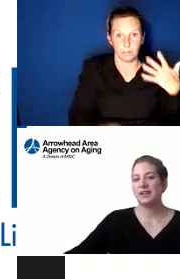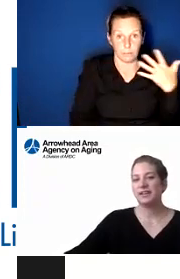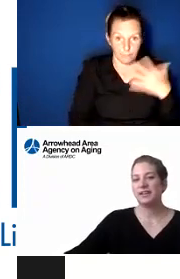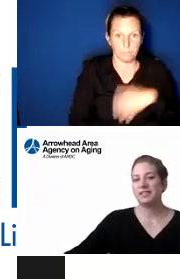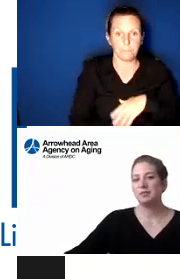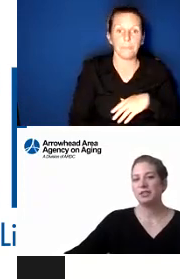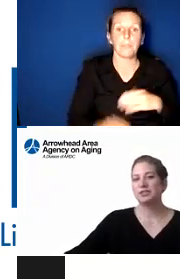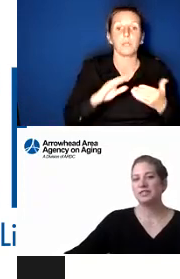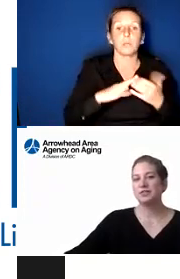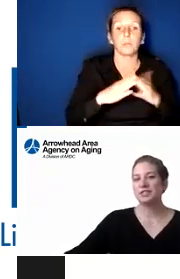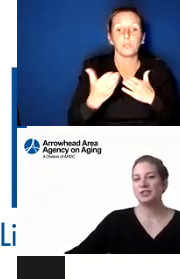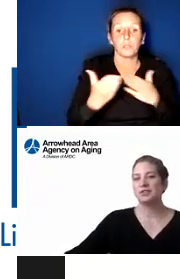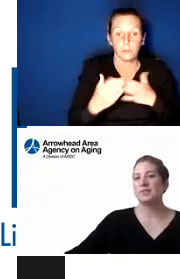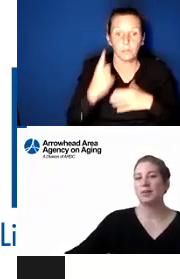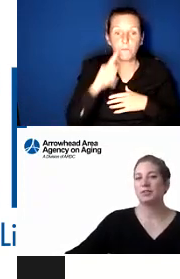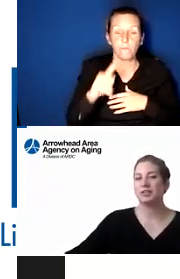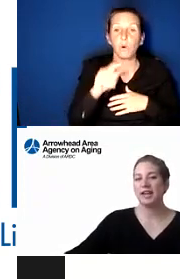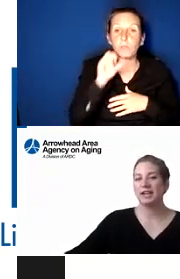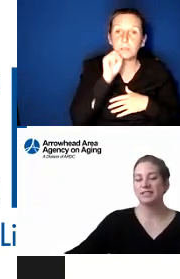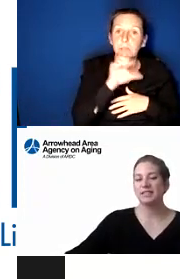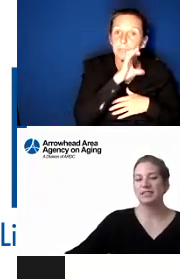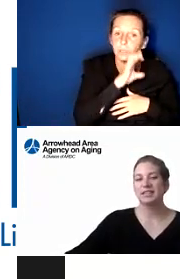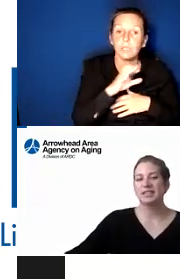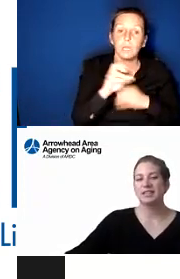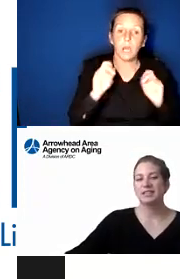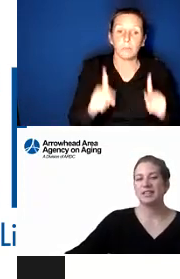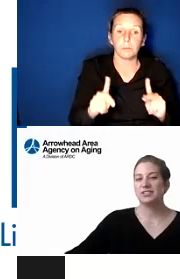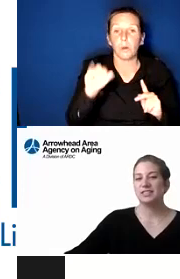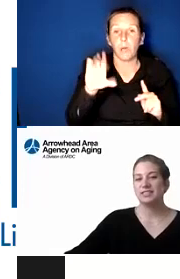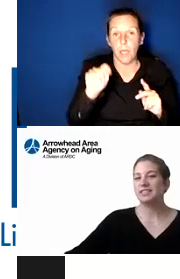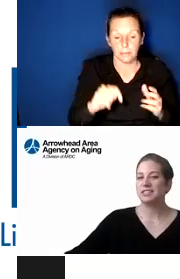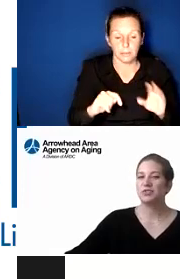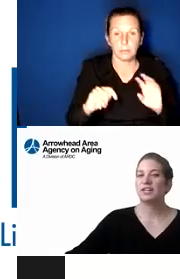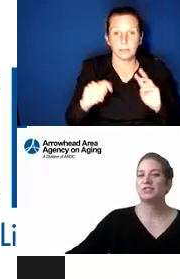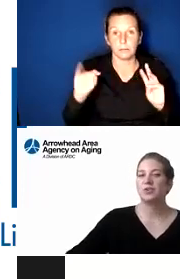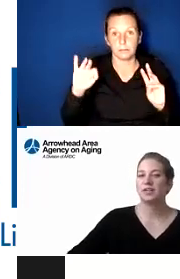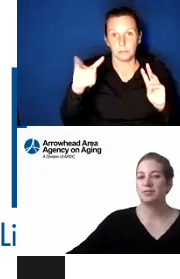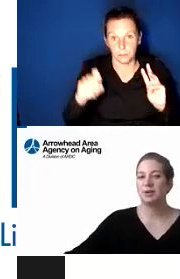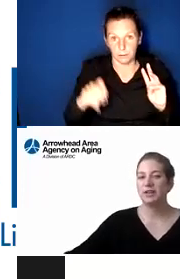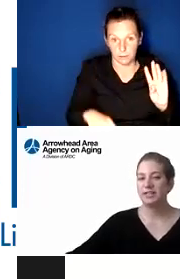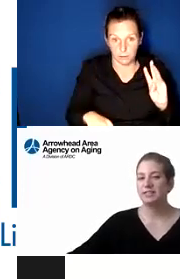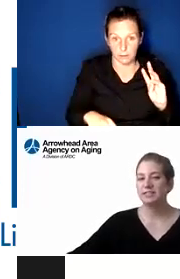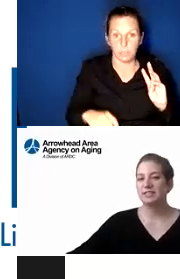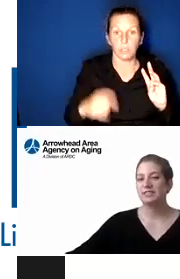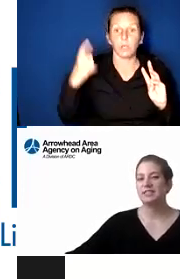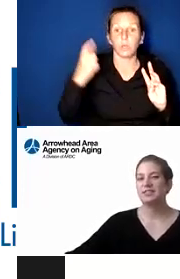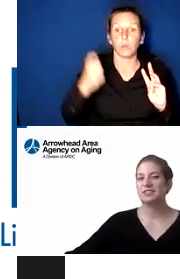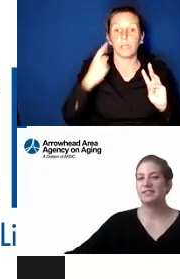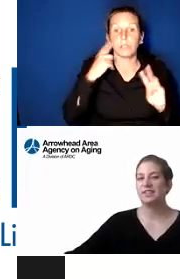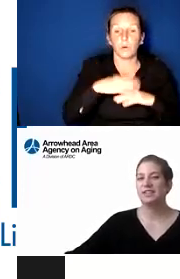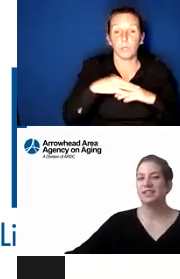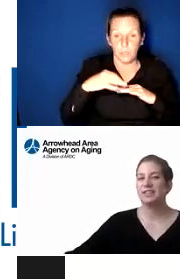Community Services for Senior Opportunity Act. Title VI is Grants for Native Americans.